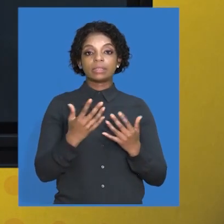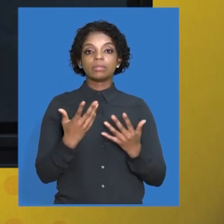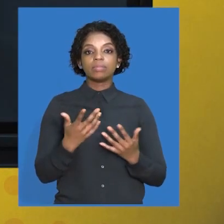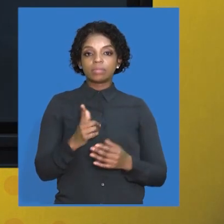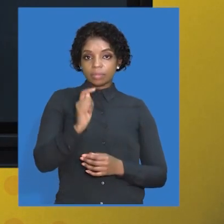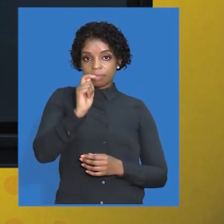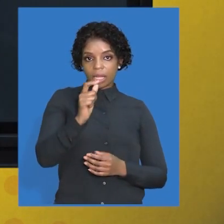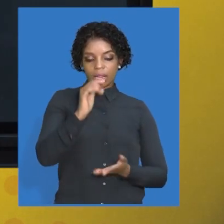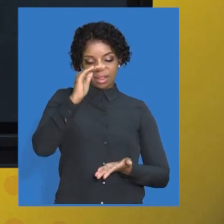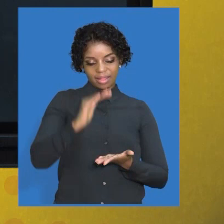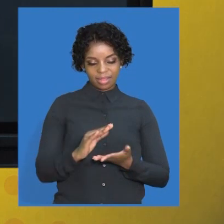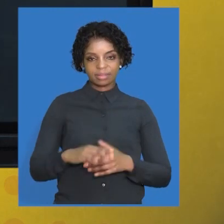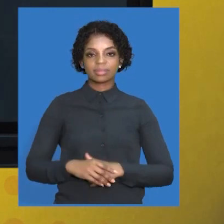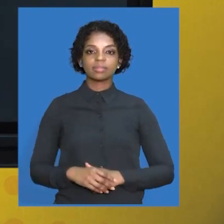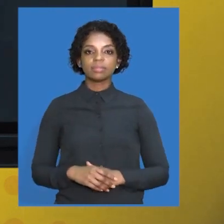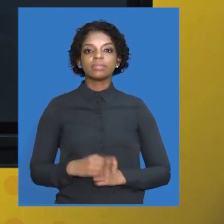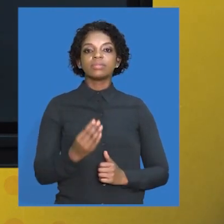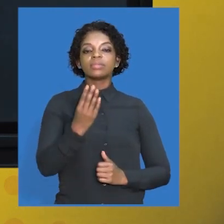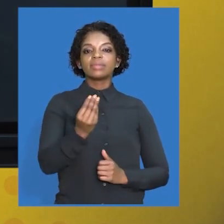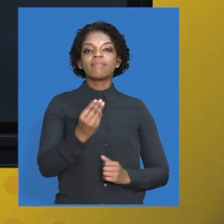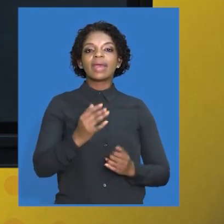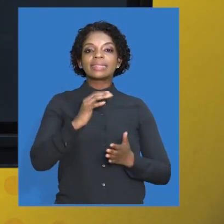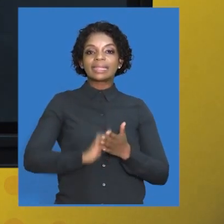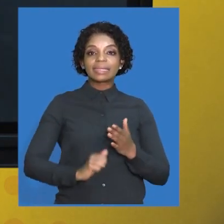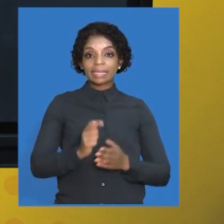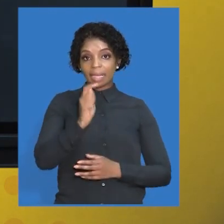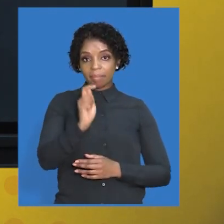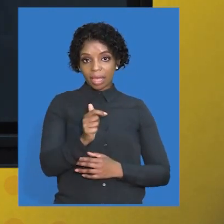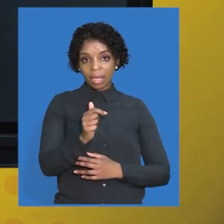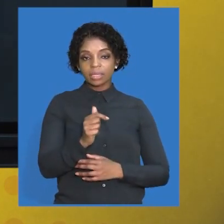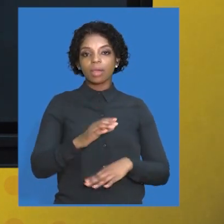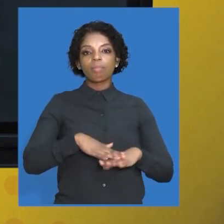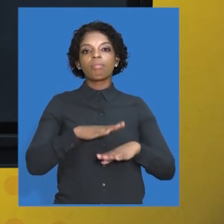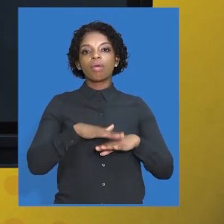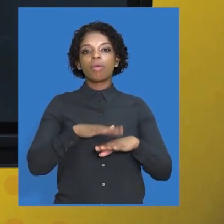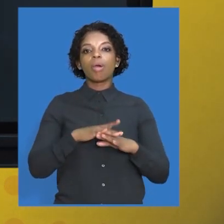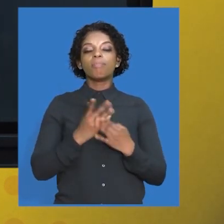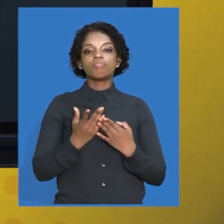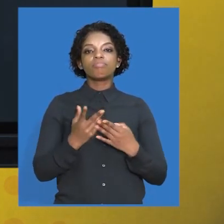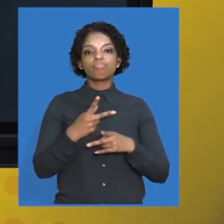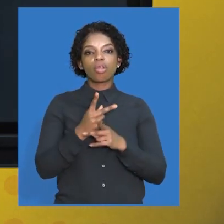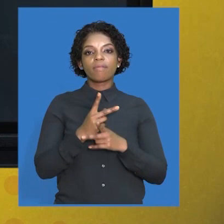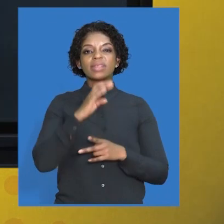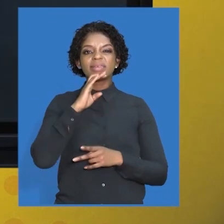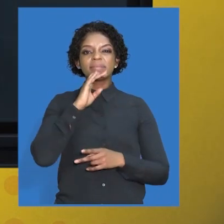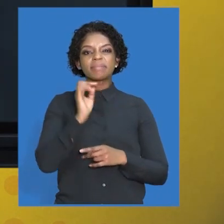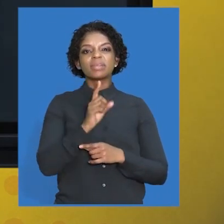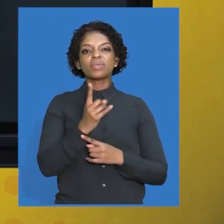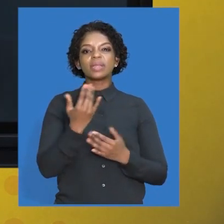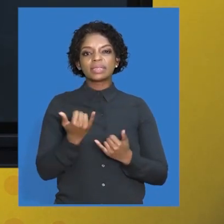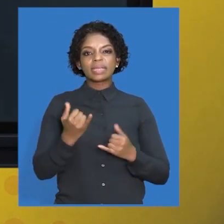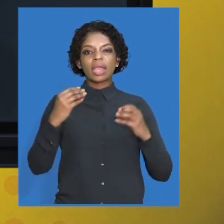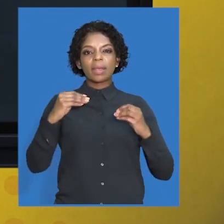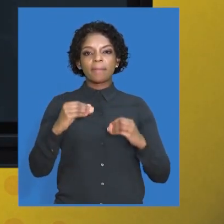They pay less tax. The less tax they pay, the more profit they have, which is just going to mean that the business is more sustainable. Once again, goes